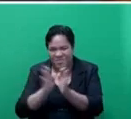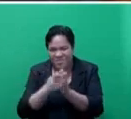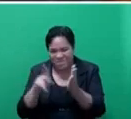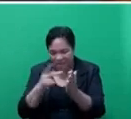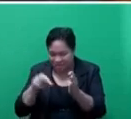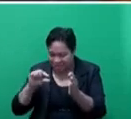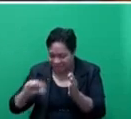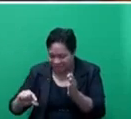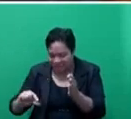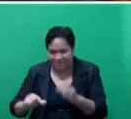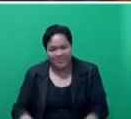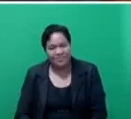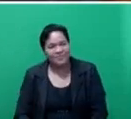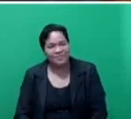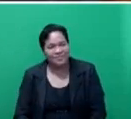Honourable Speaker,